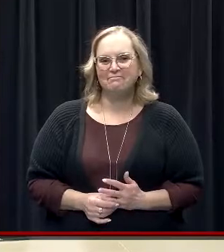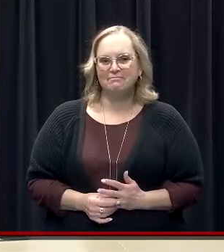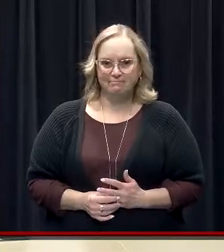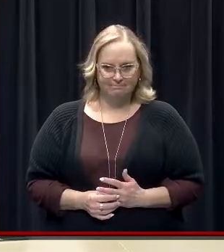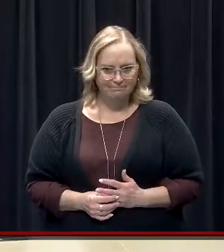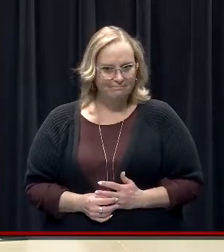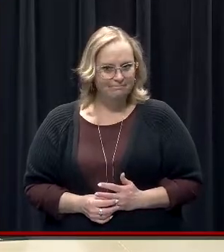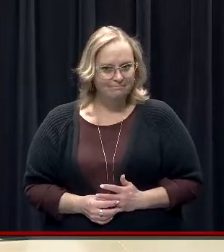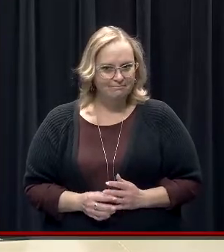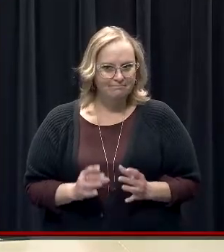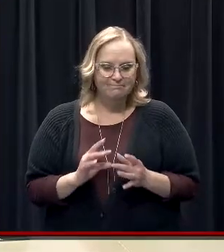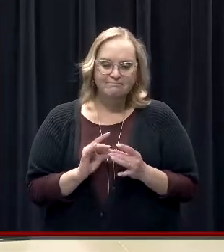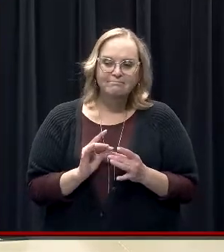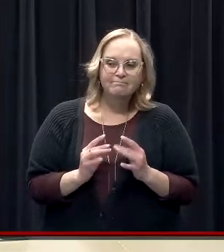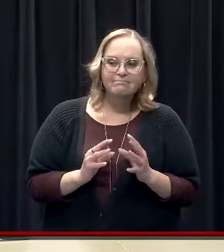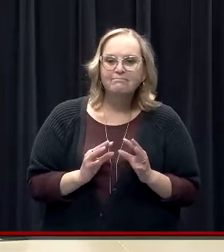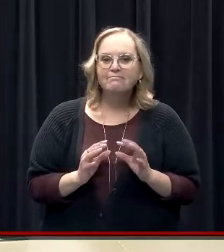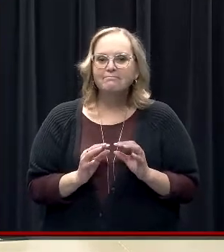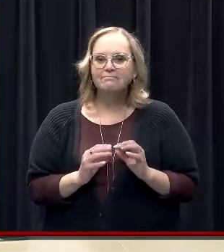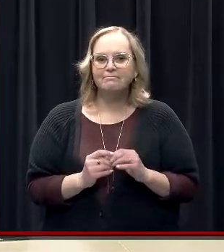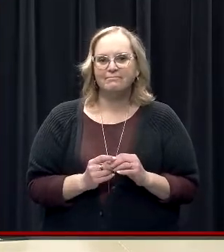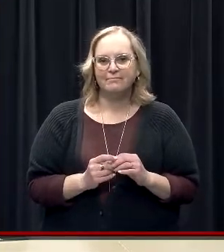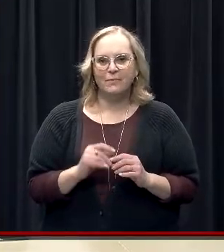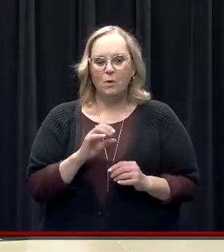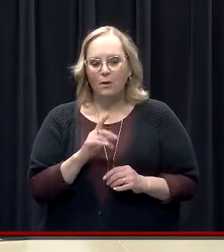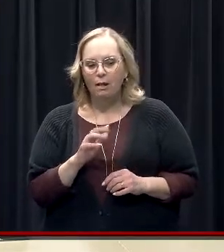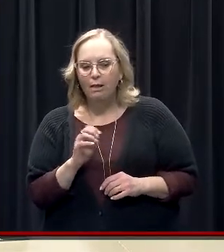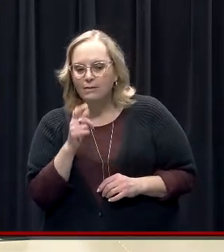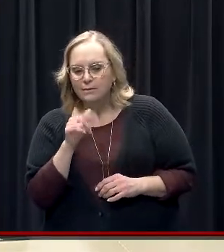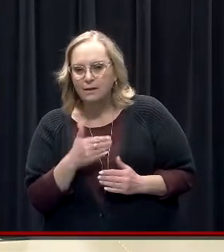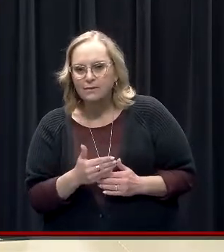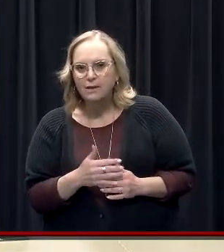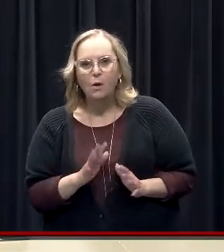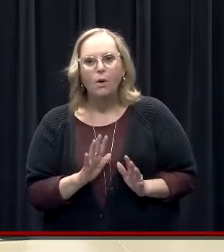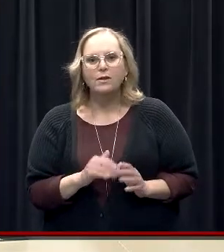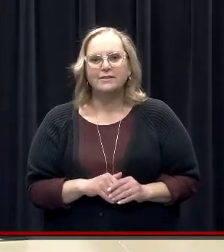Yes. No, Claire is.